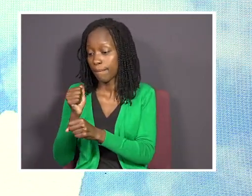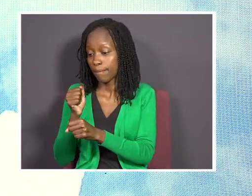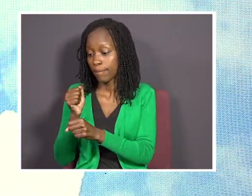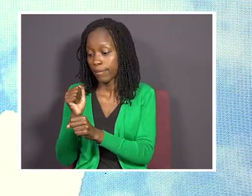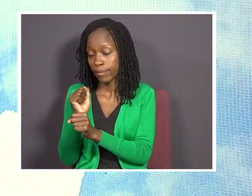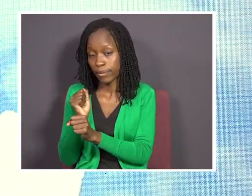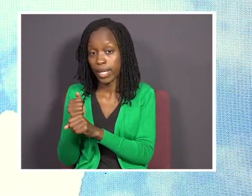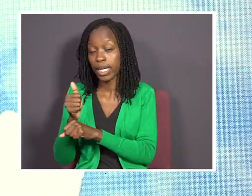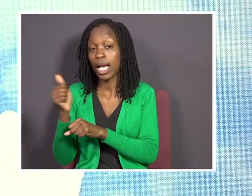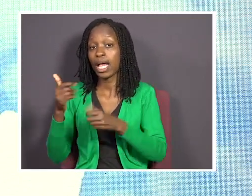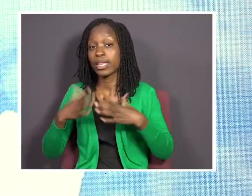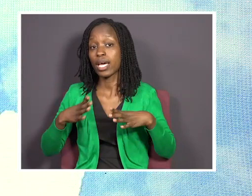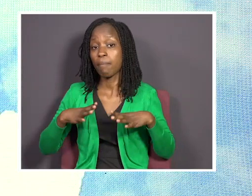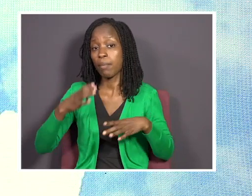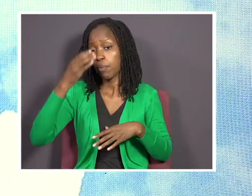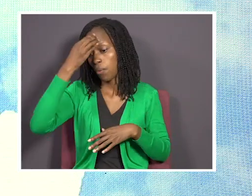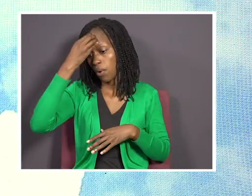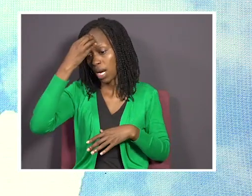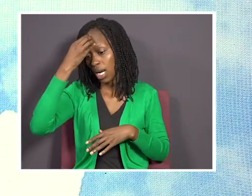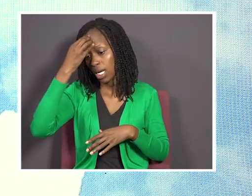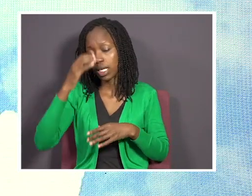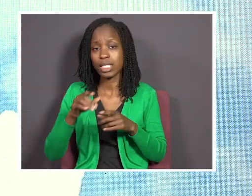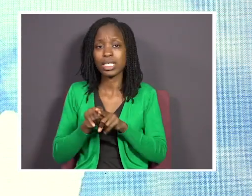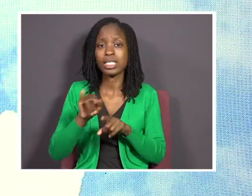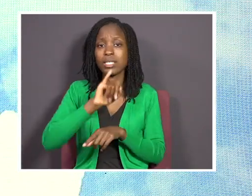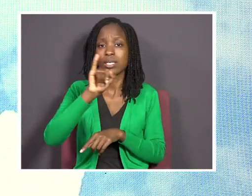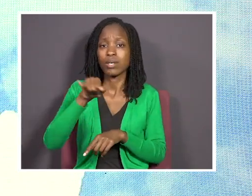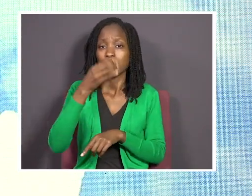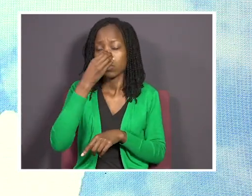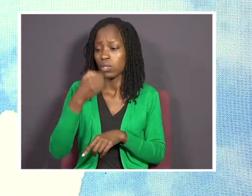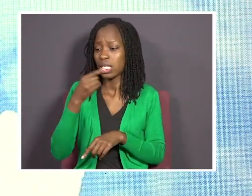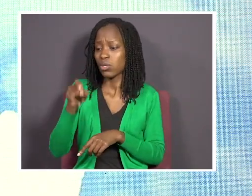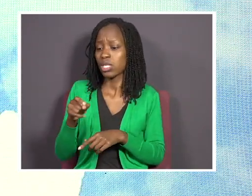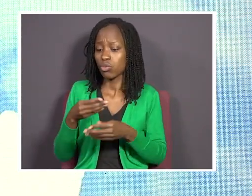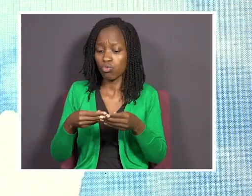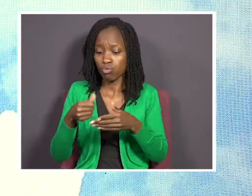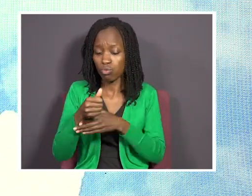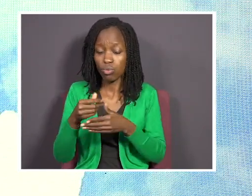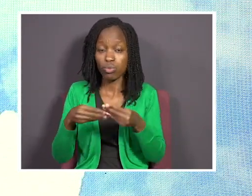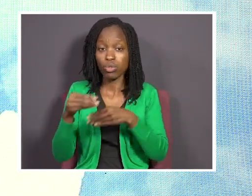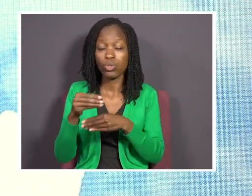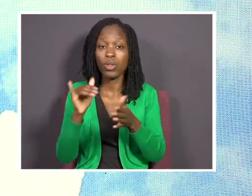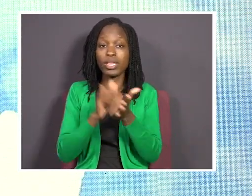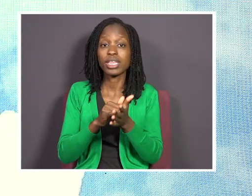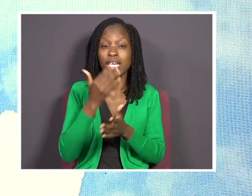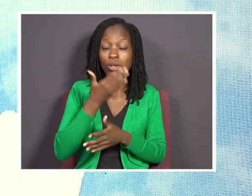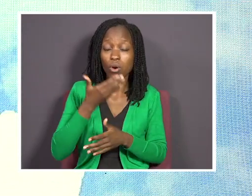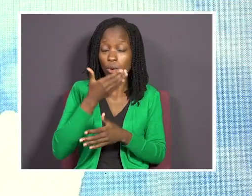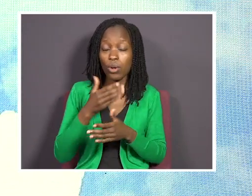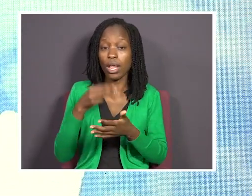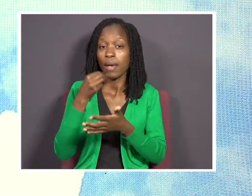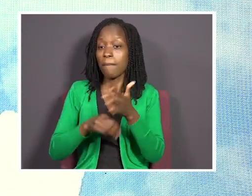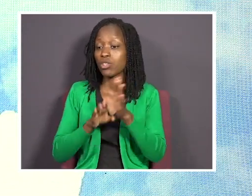feelings from Judas Iscariot and said that we should have sold it. You can read this in the book of Matthew,